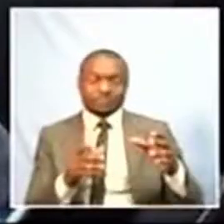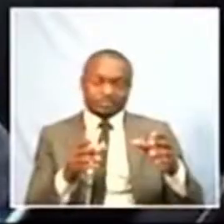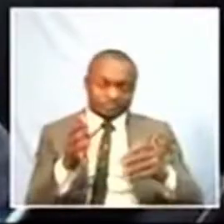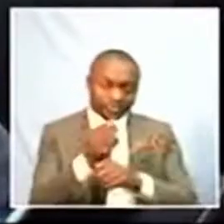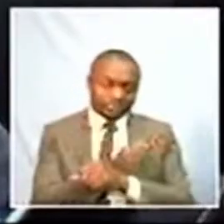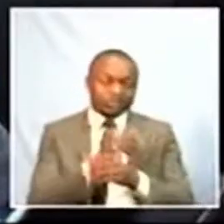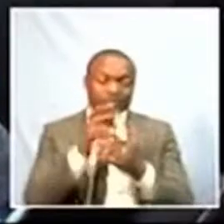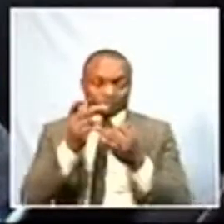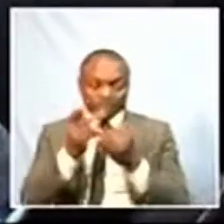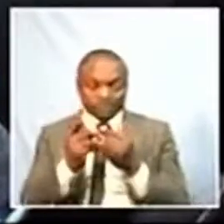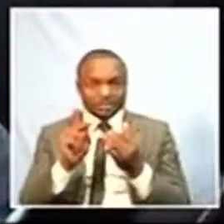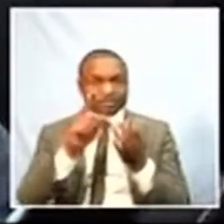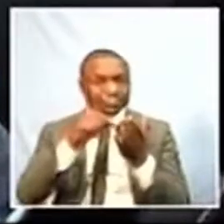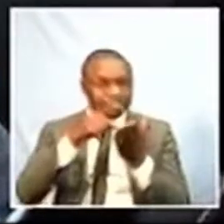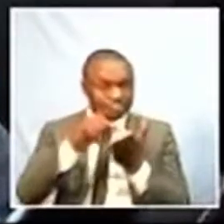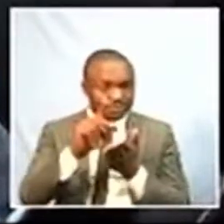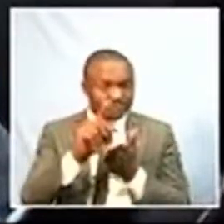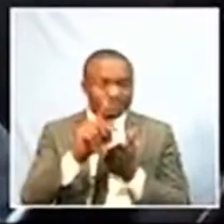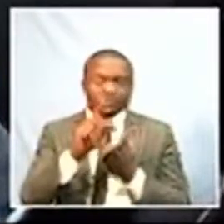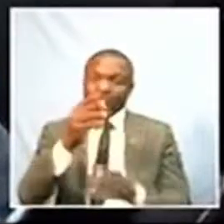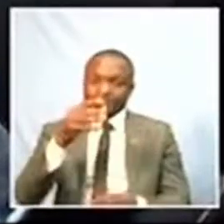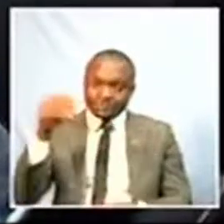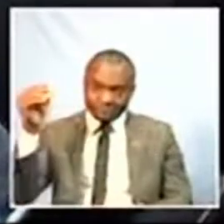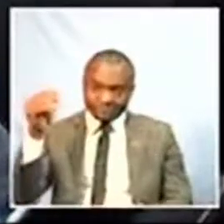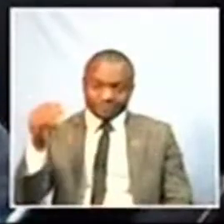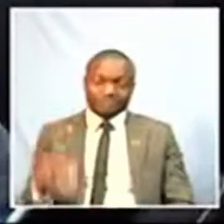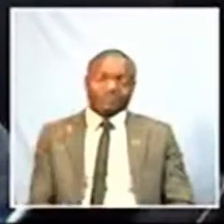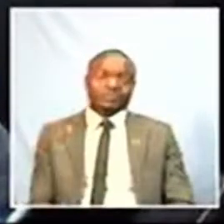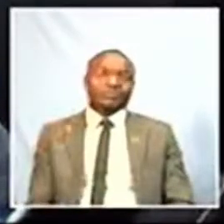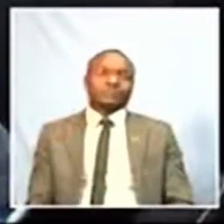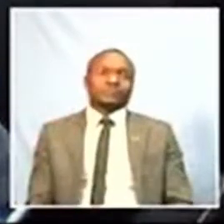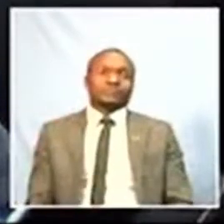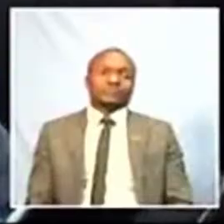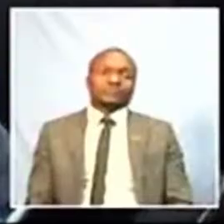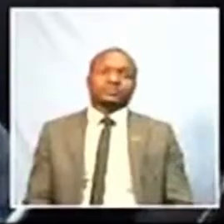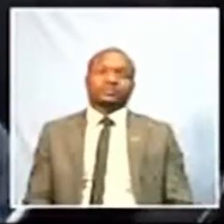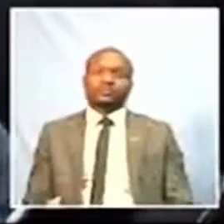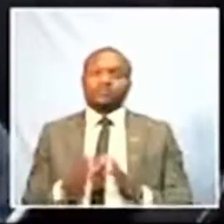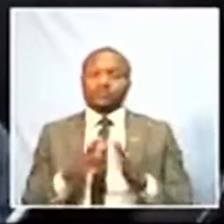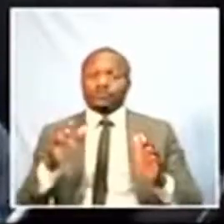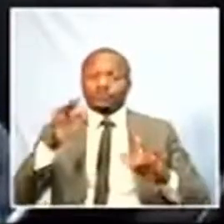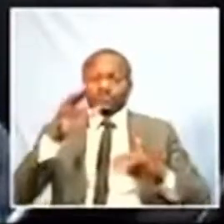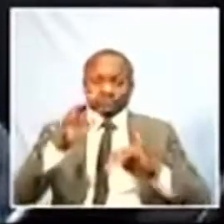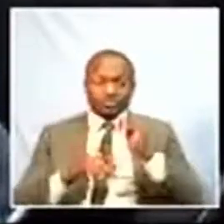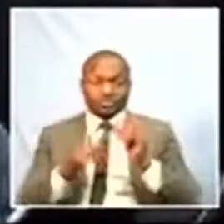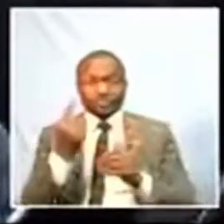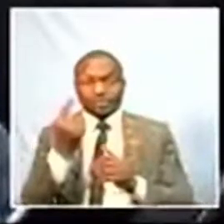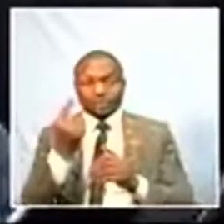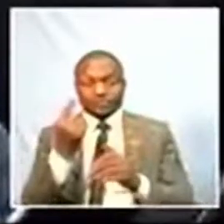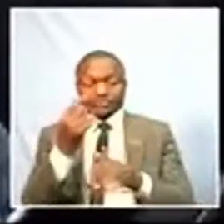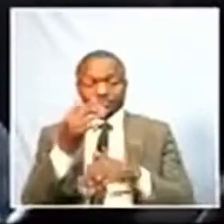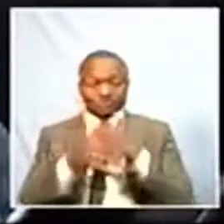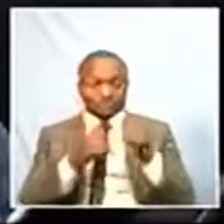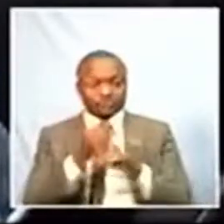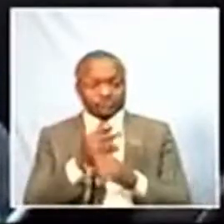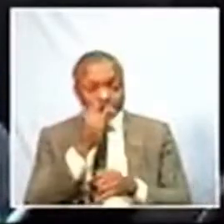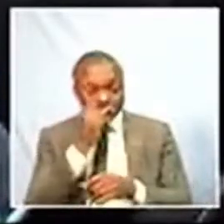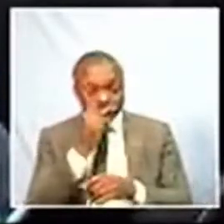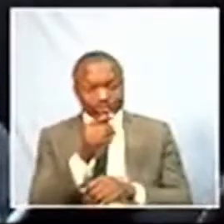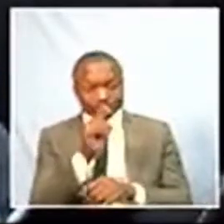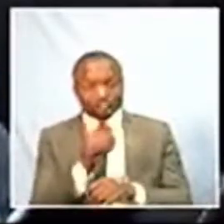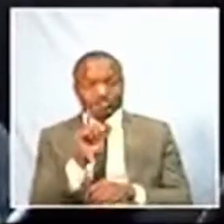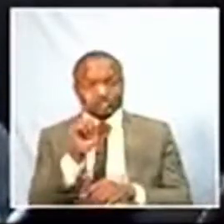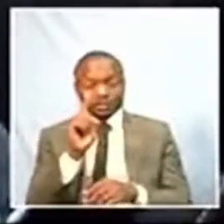payment and disappear for more than 1 year? Look at this 1x3 classroom